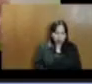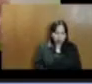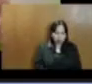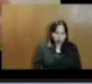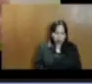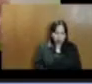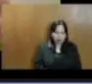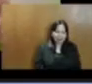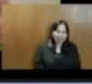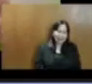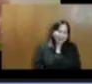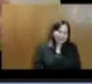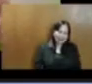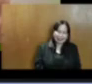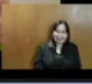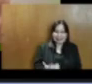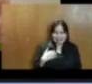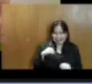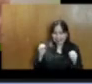Okay.